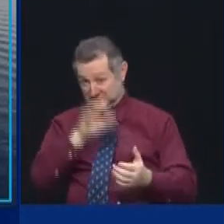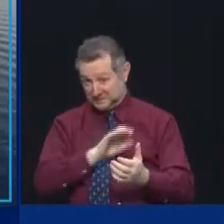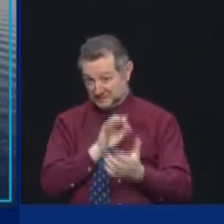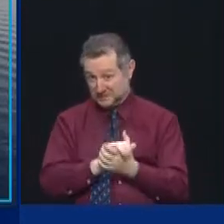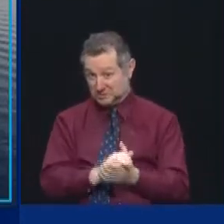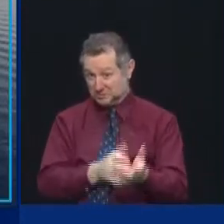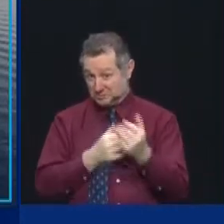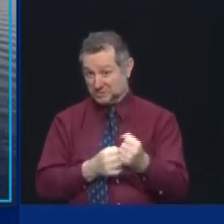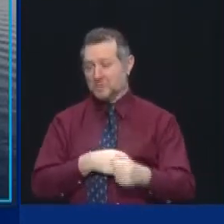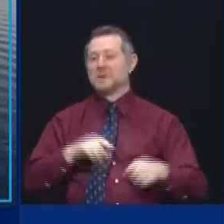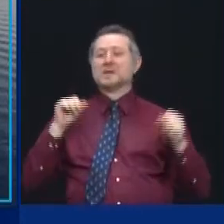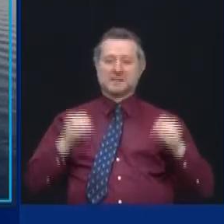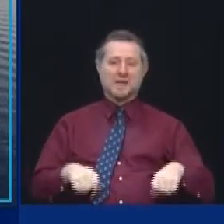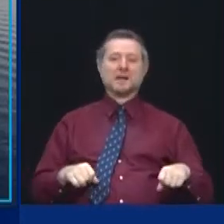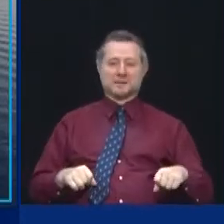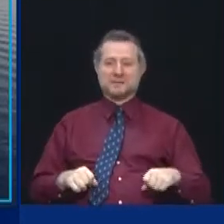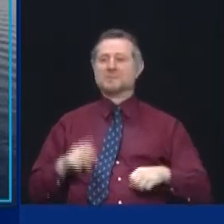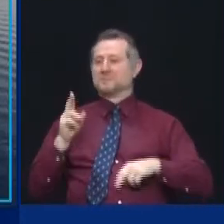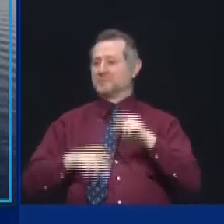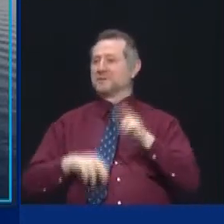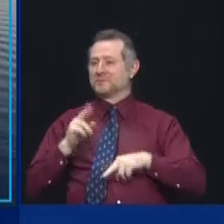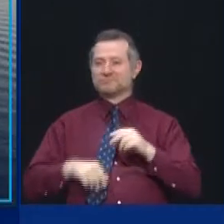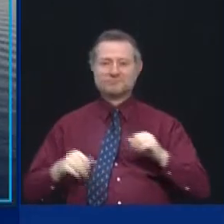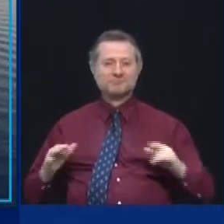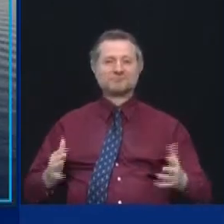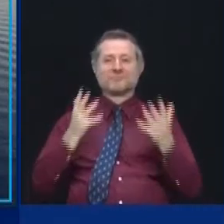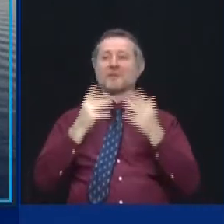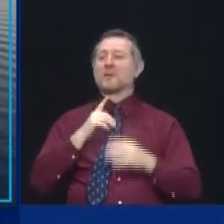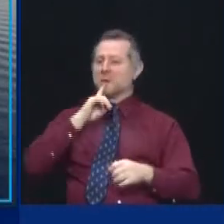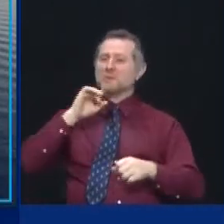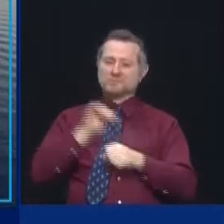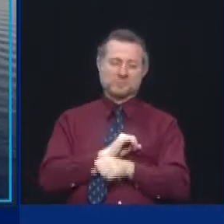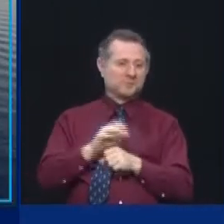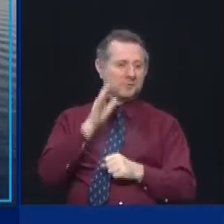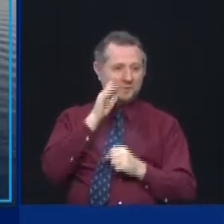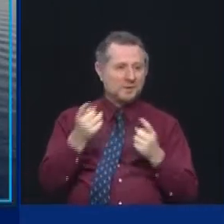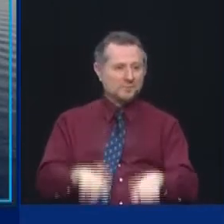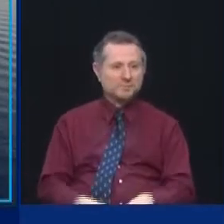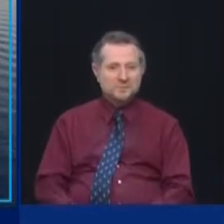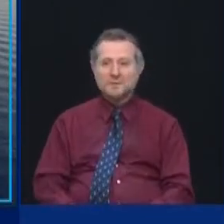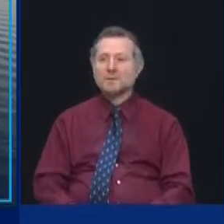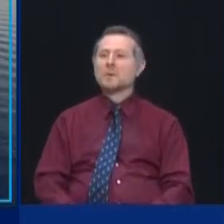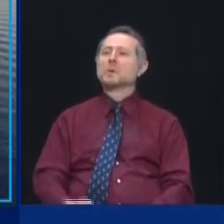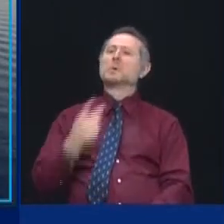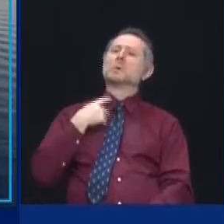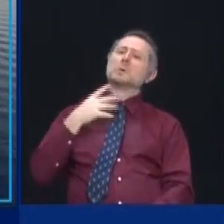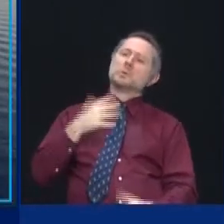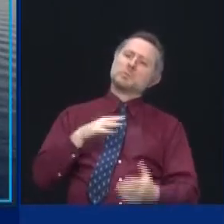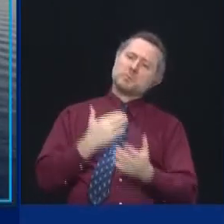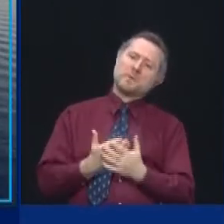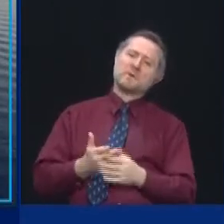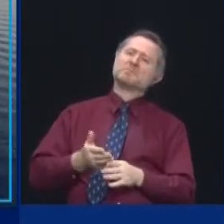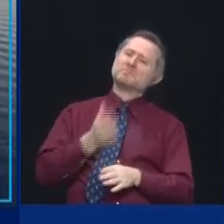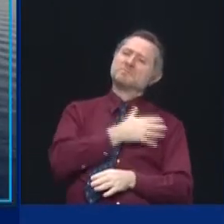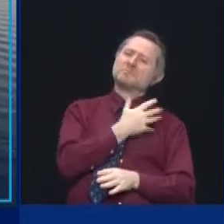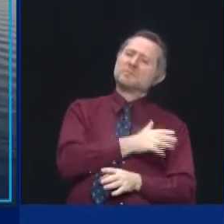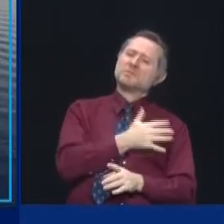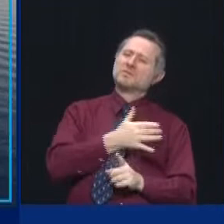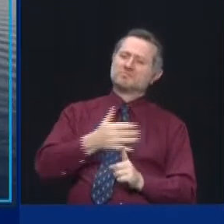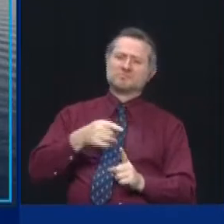before. I'm old enough to remember what New York City was when it really went through the tough times, what